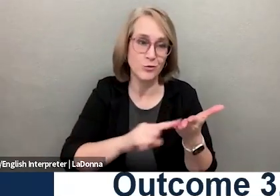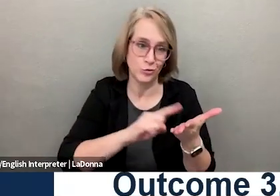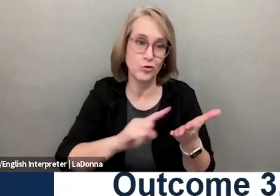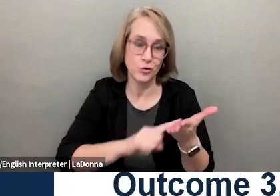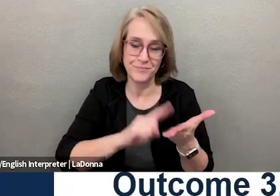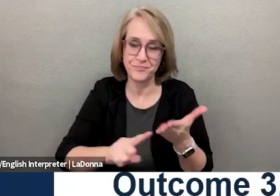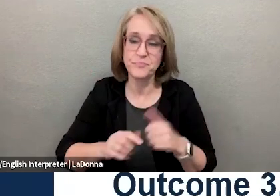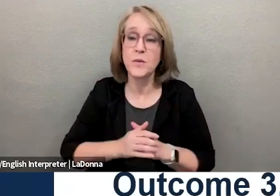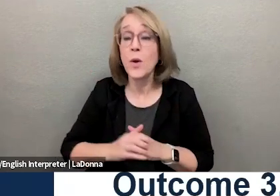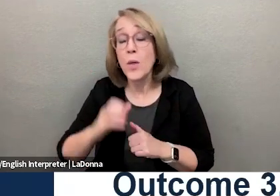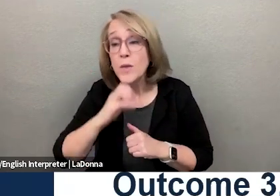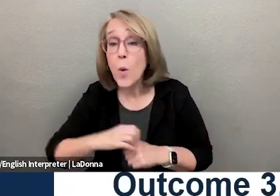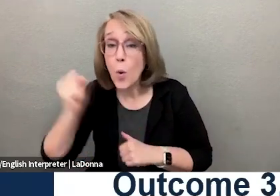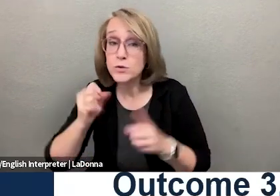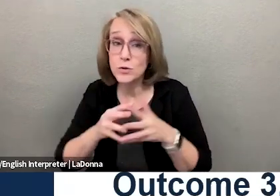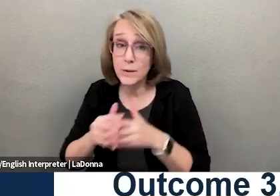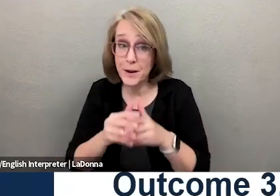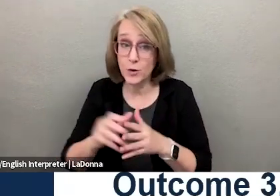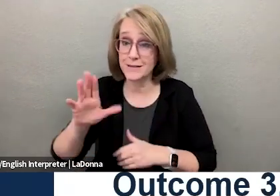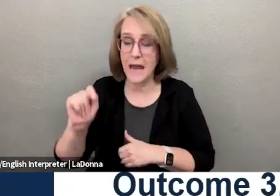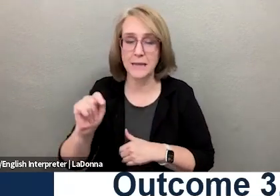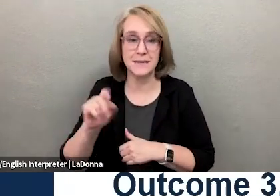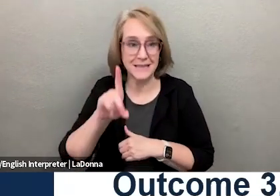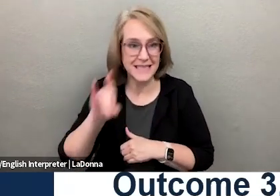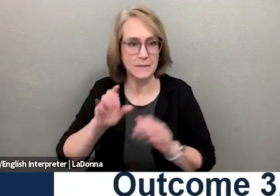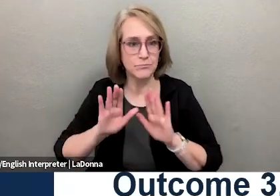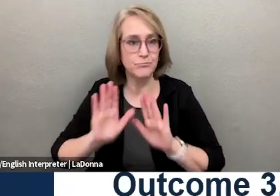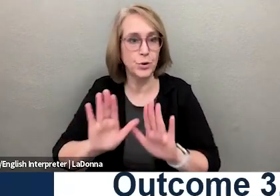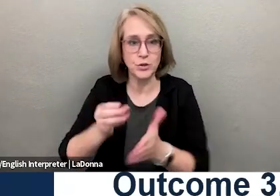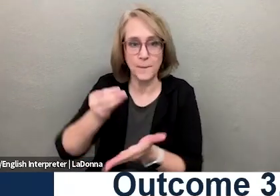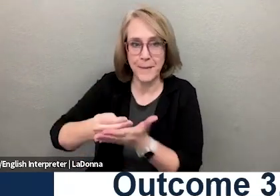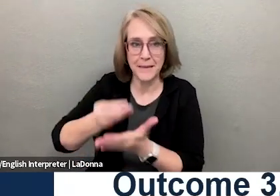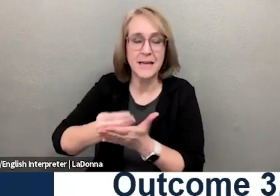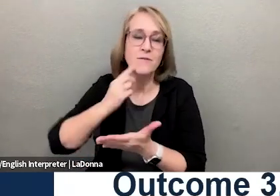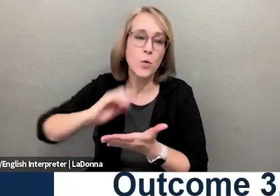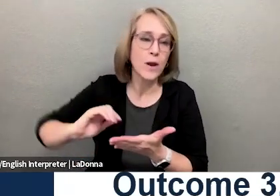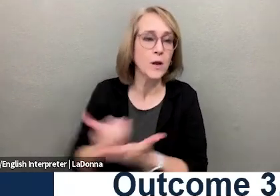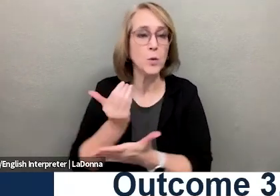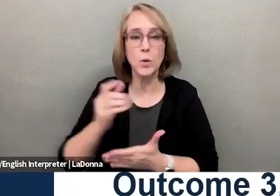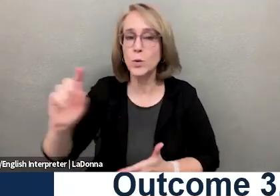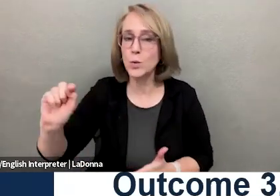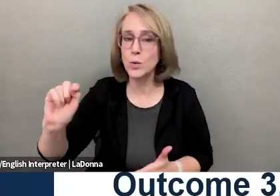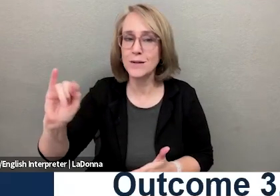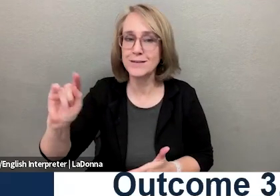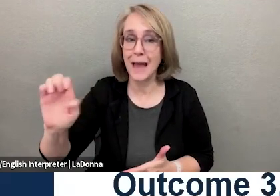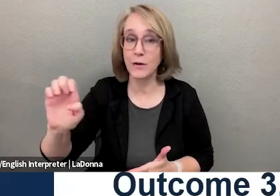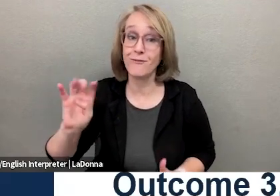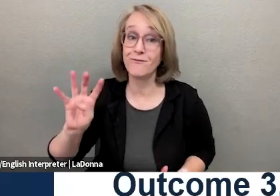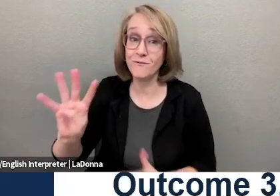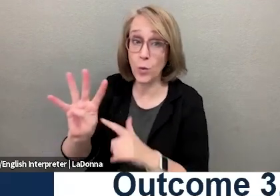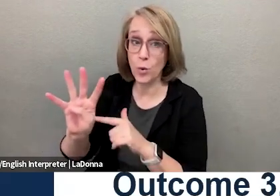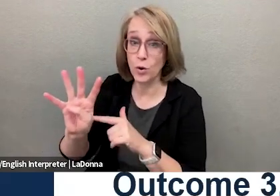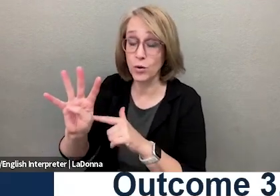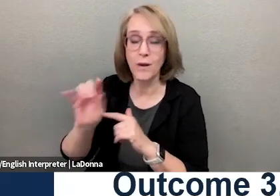the Older Americans Act, we've been pushing for increased funding for a new title, a Title IV that had